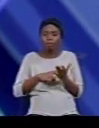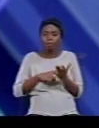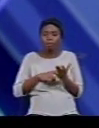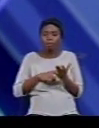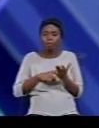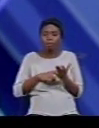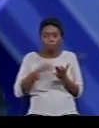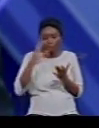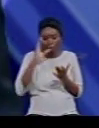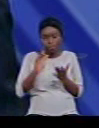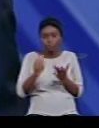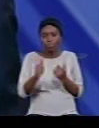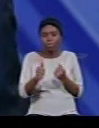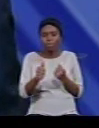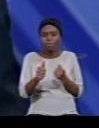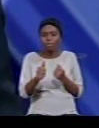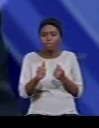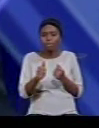Examine yourself.